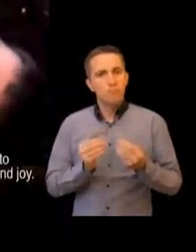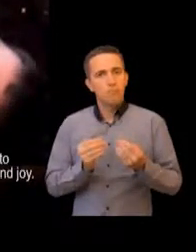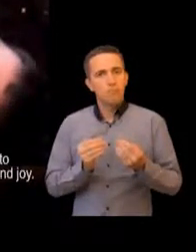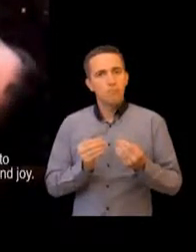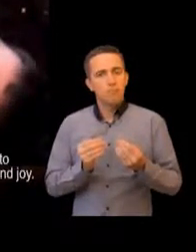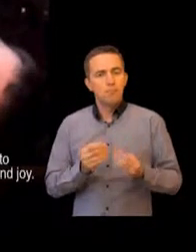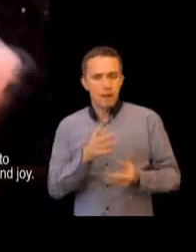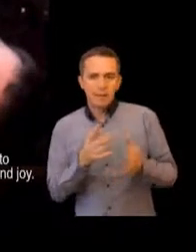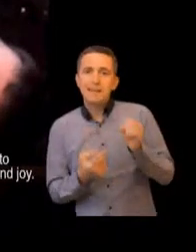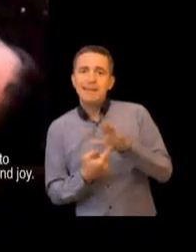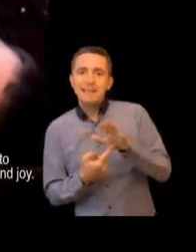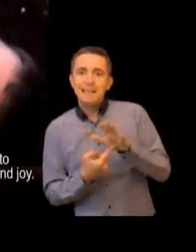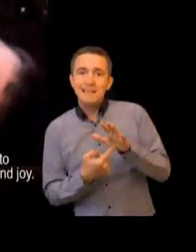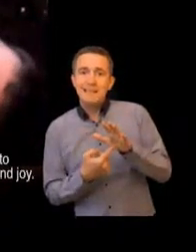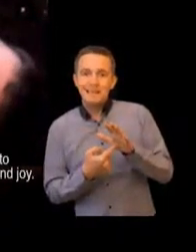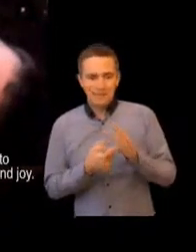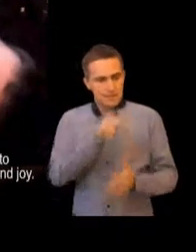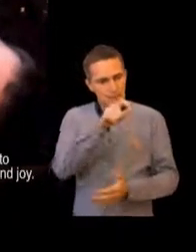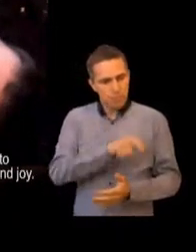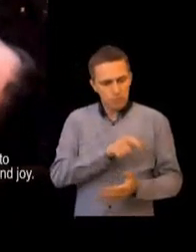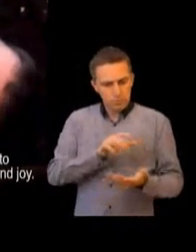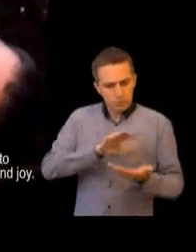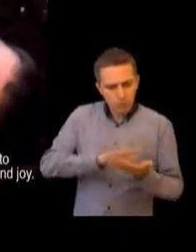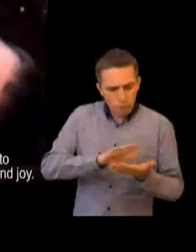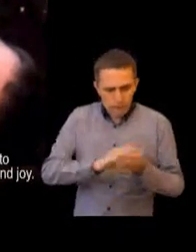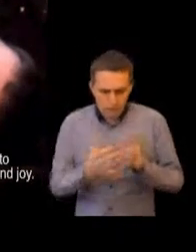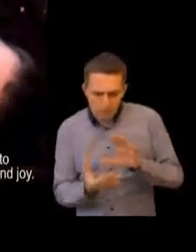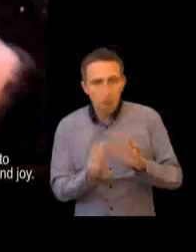on a ball in time to the music.